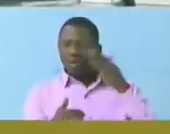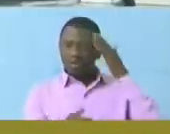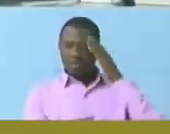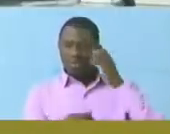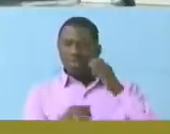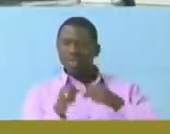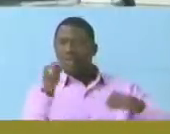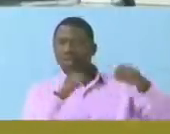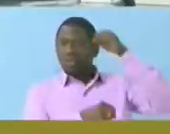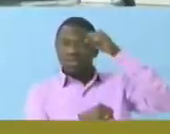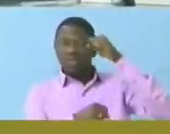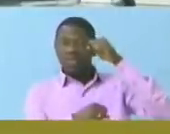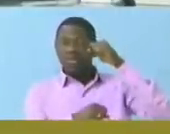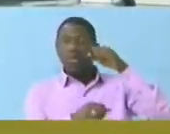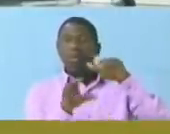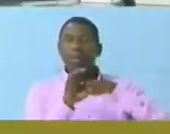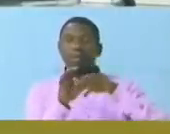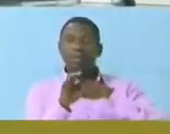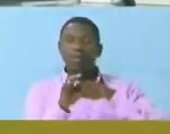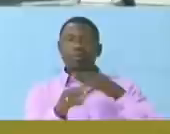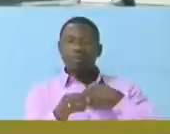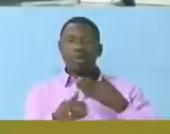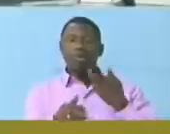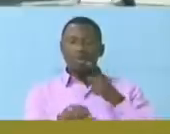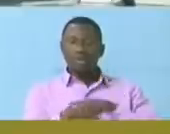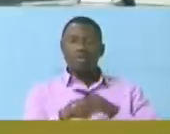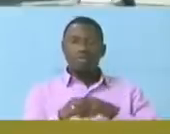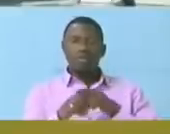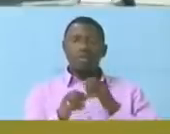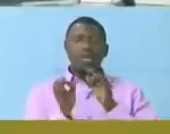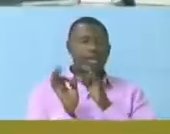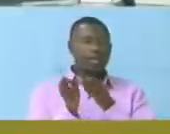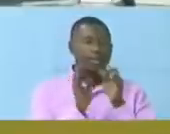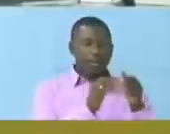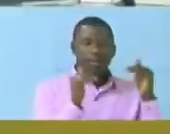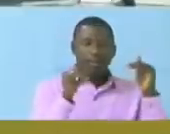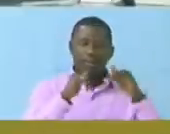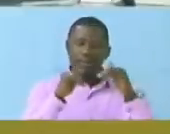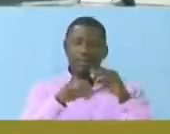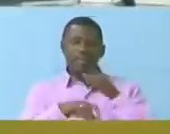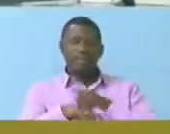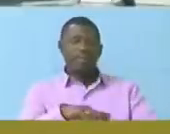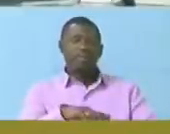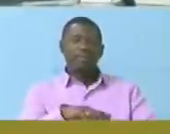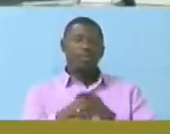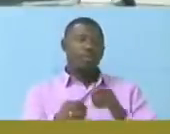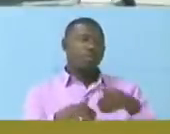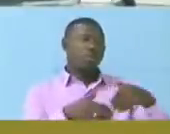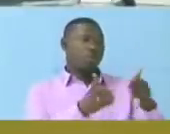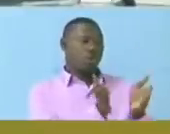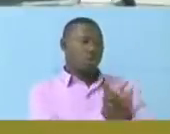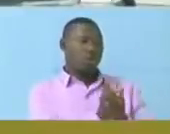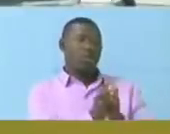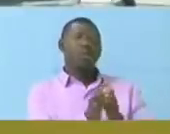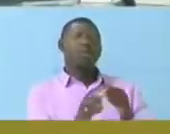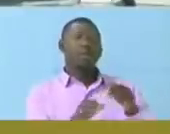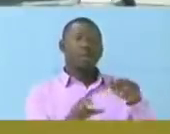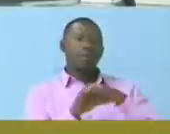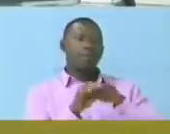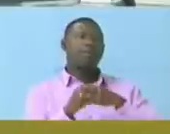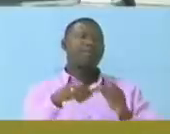were on the task force briefing, and then the rest were the support team.